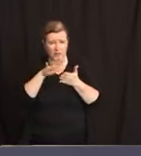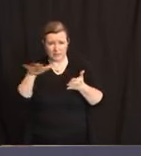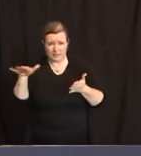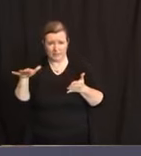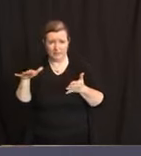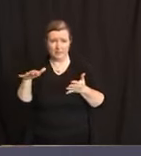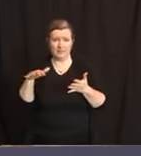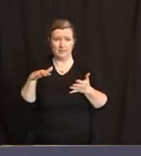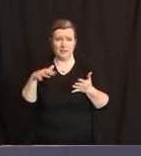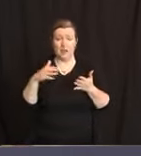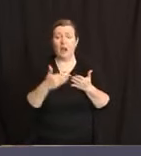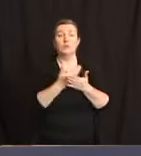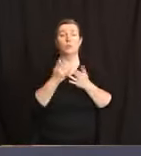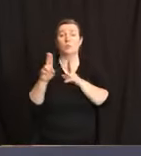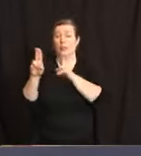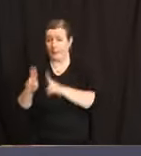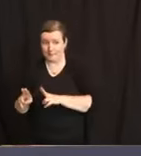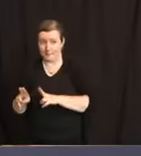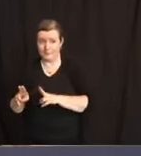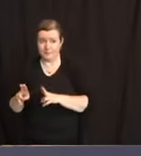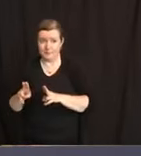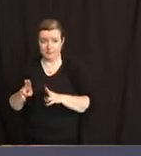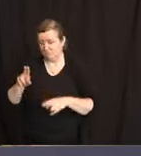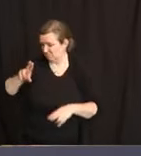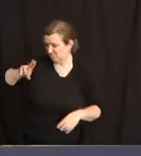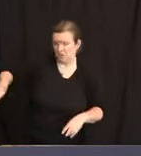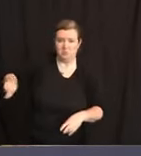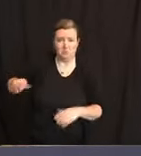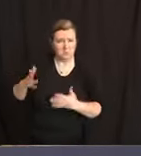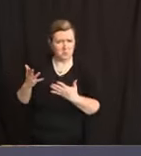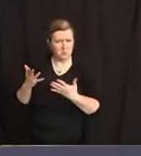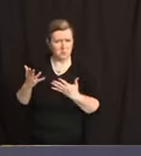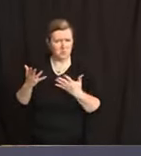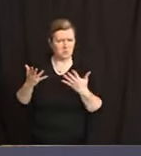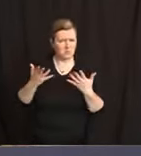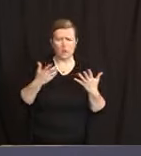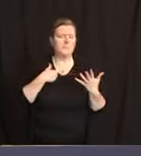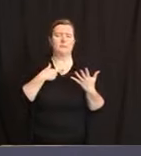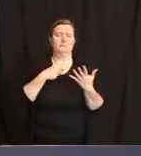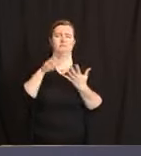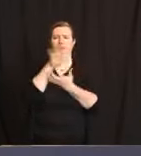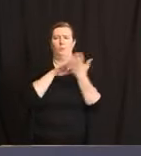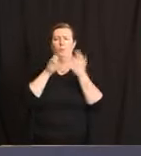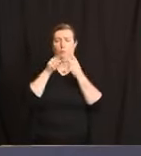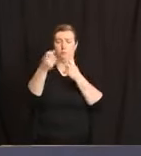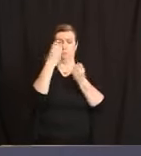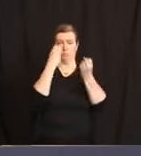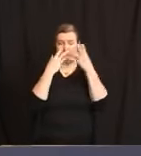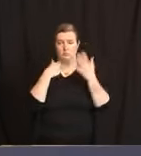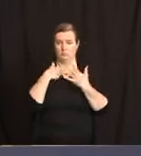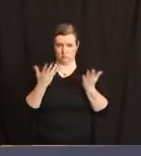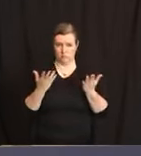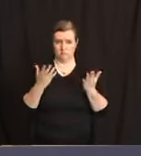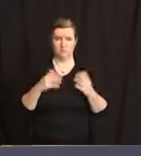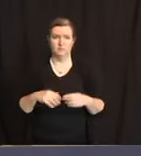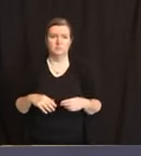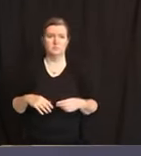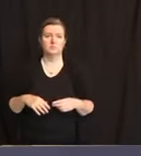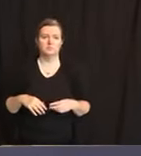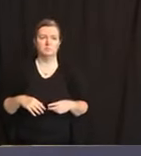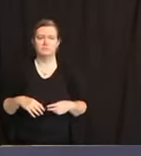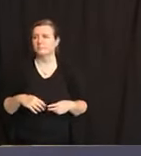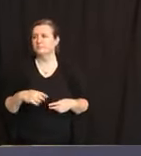with payments up, not being made because of... Let me make a quick, is that it? Yeah, that's A quick comment before Len will jump in, and then